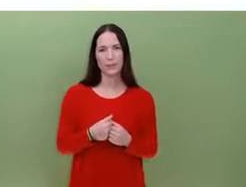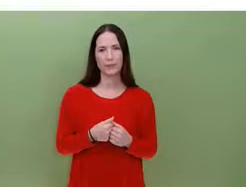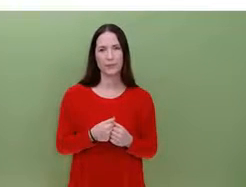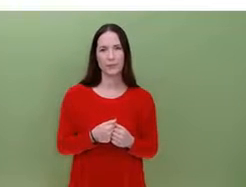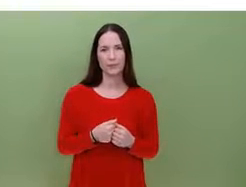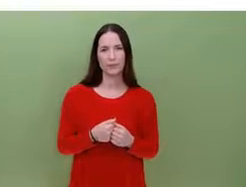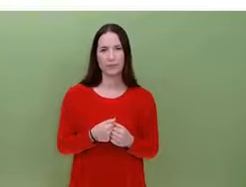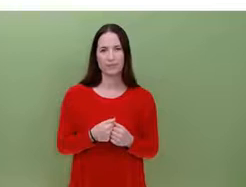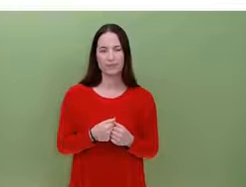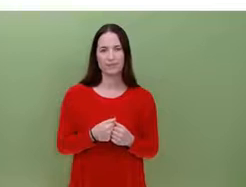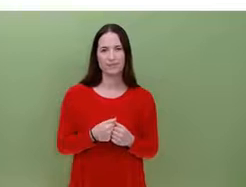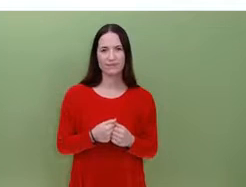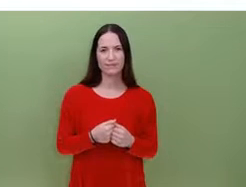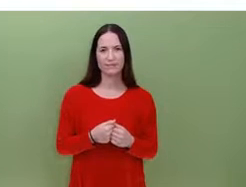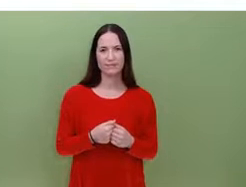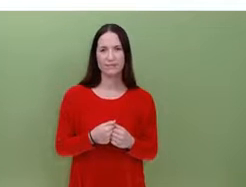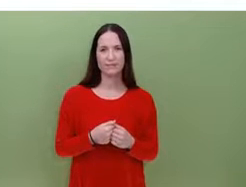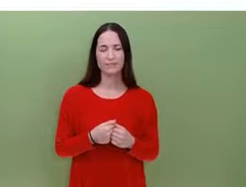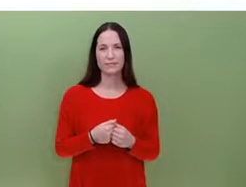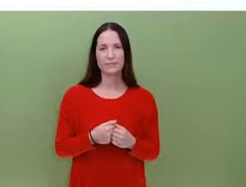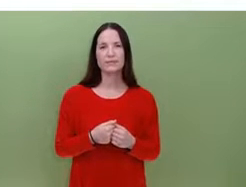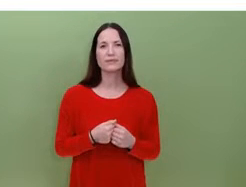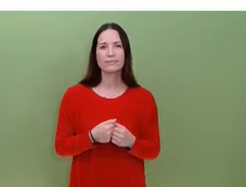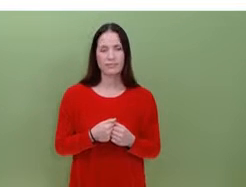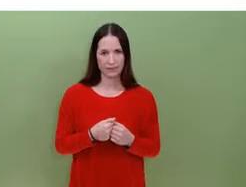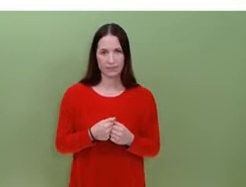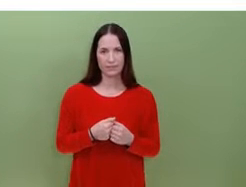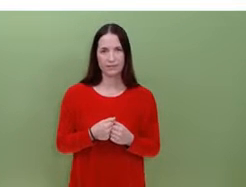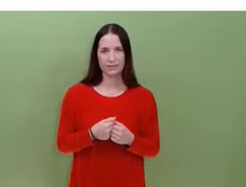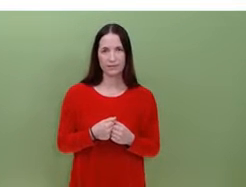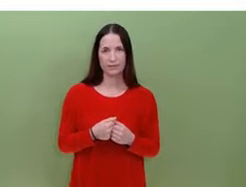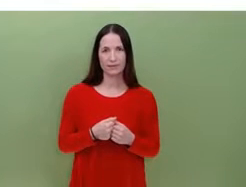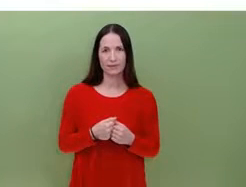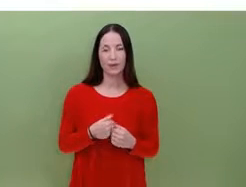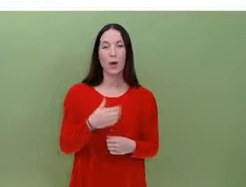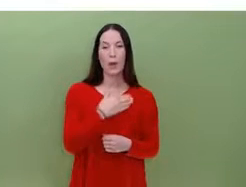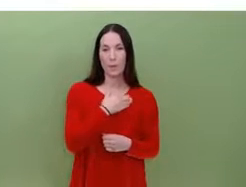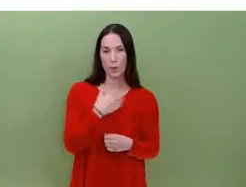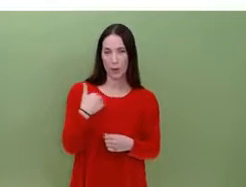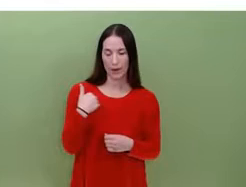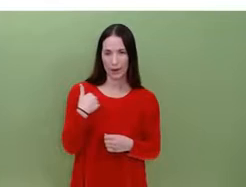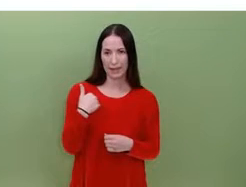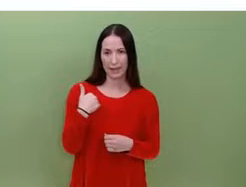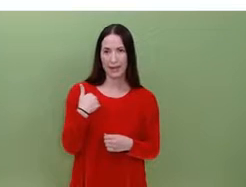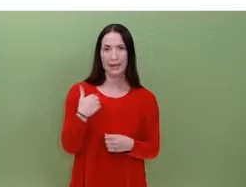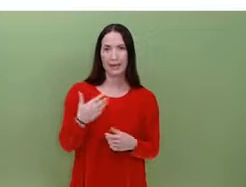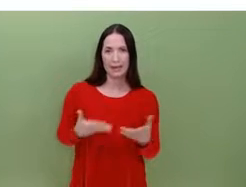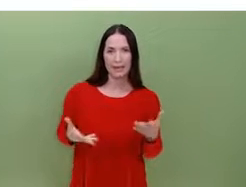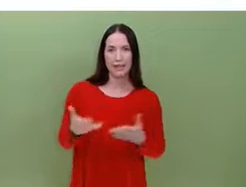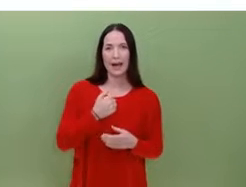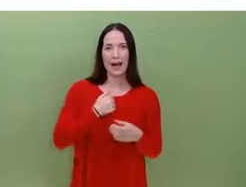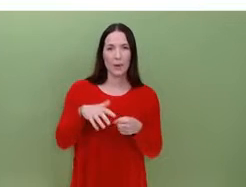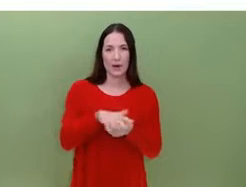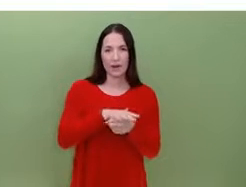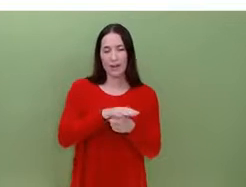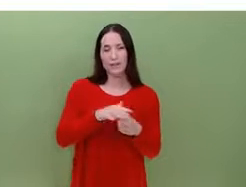Next slide, please. So this session is linked to one of our kind of areas in the psychological